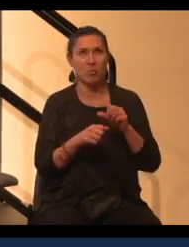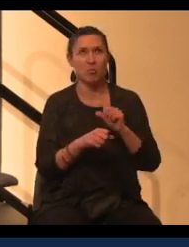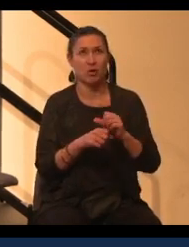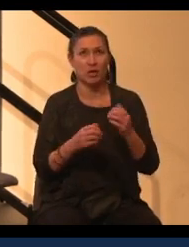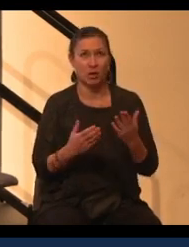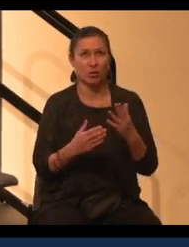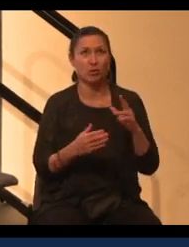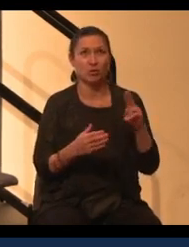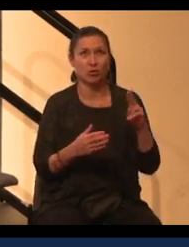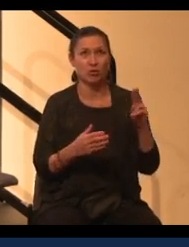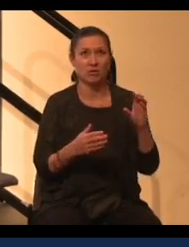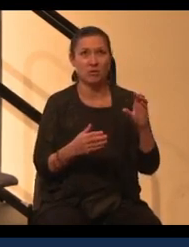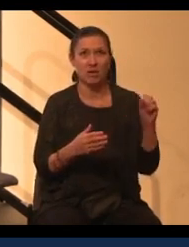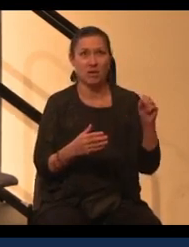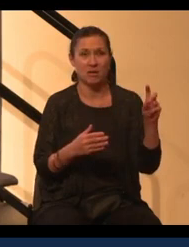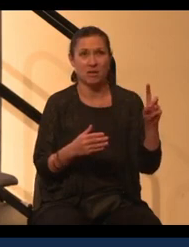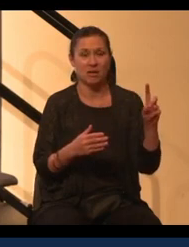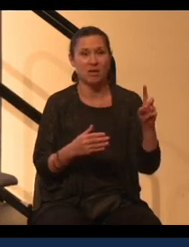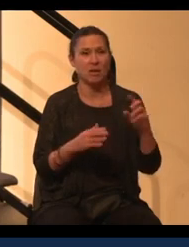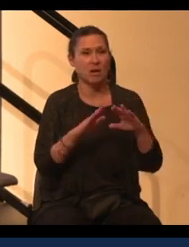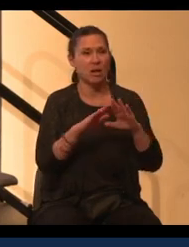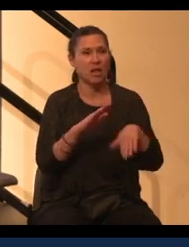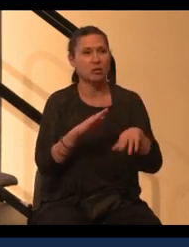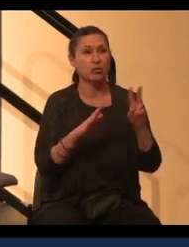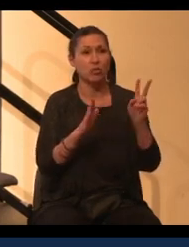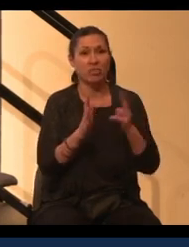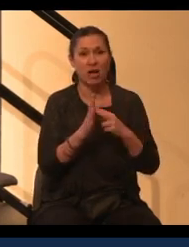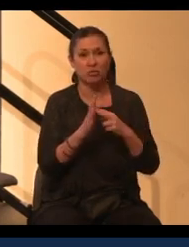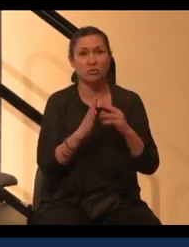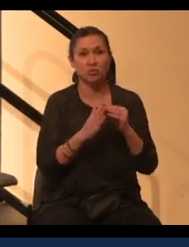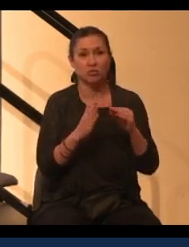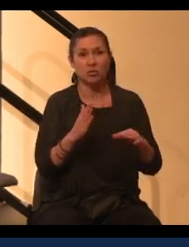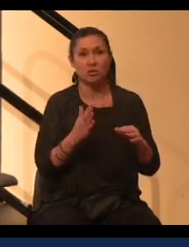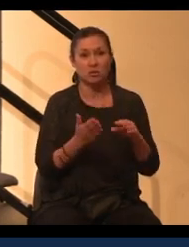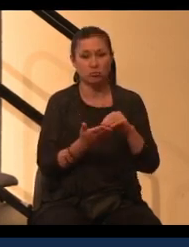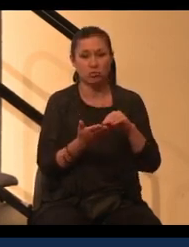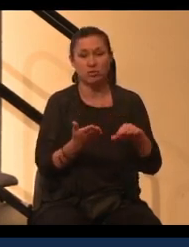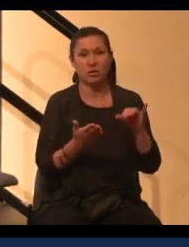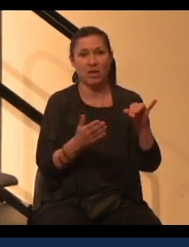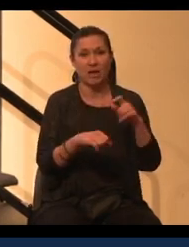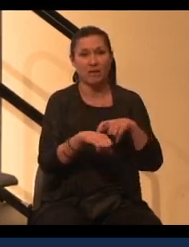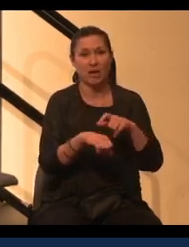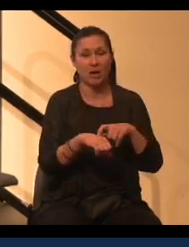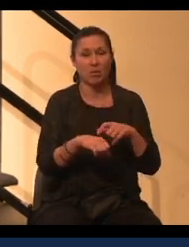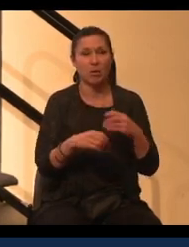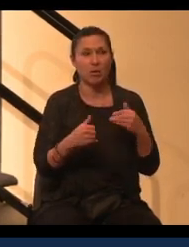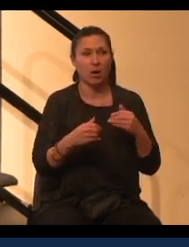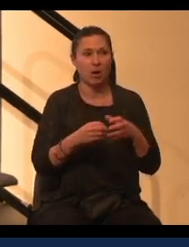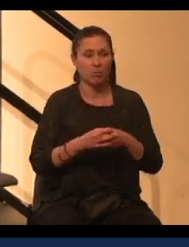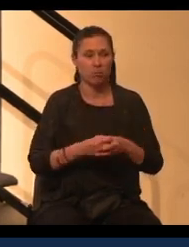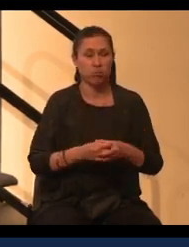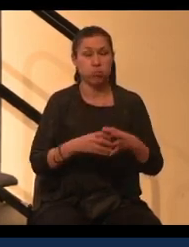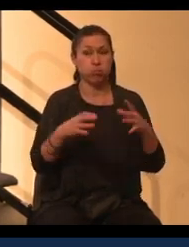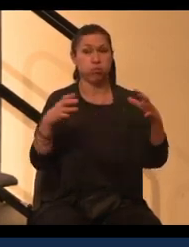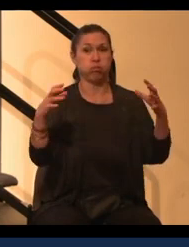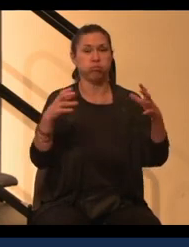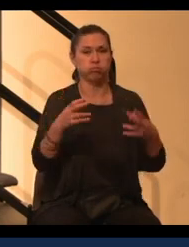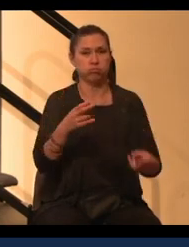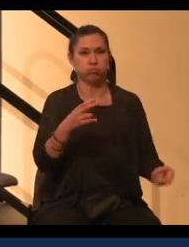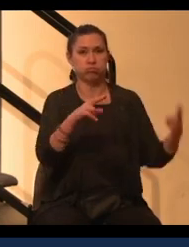time, and I believe there were less than 2,000 international students. So it's grown tremendously, and as you can see,